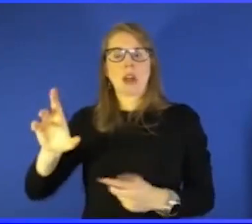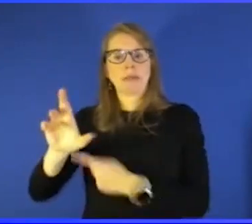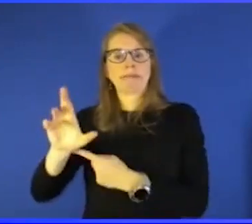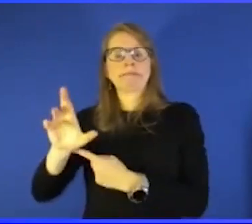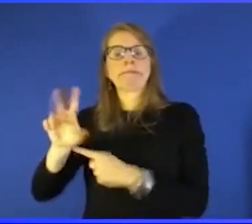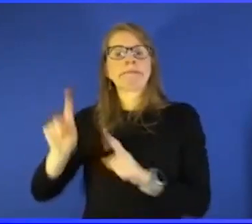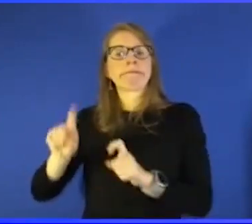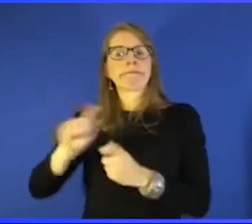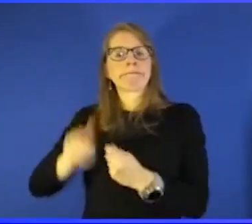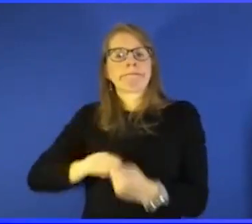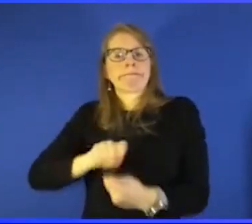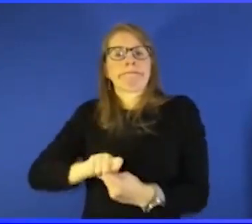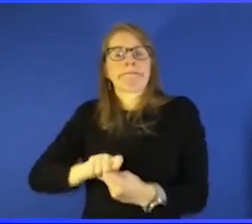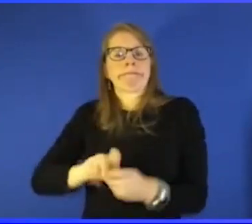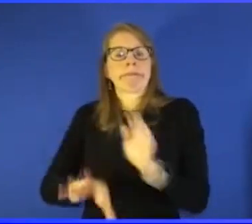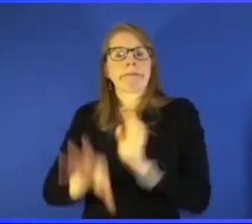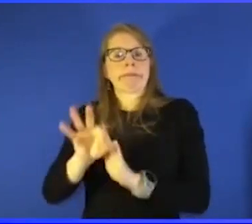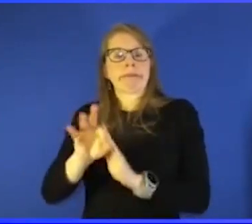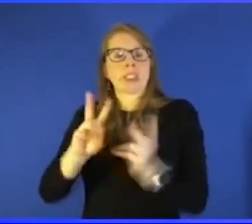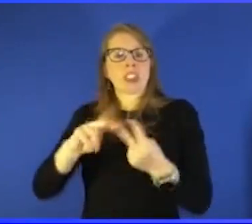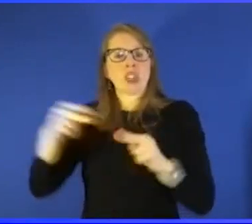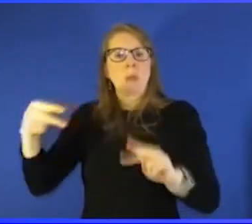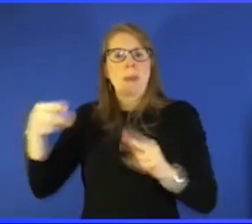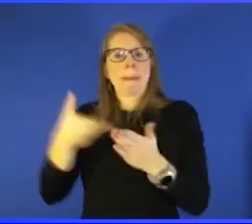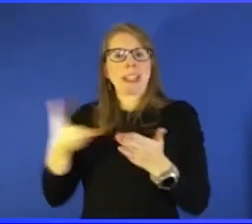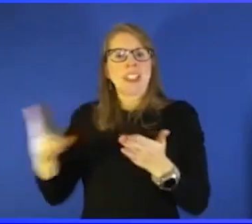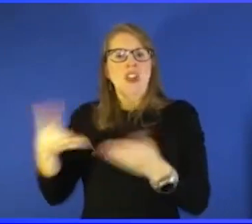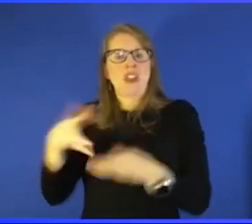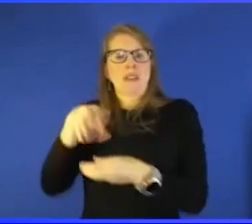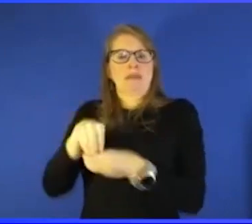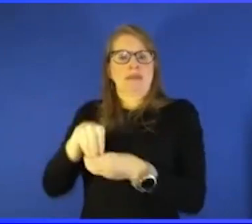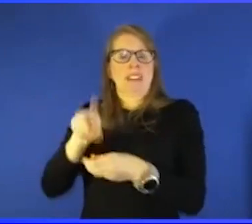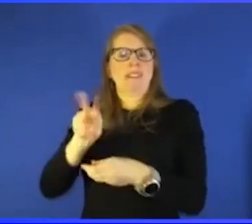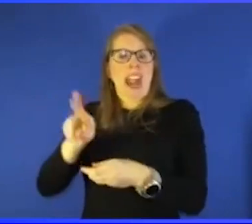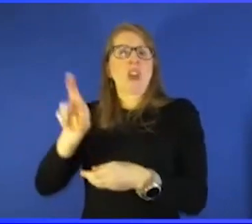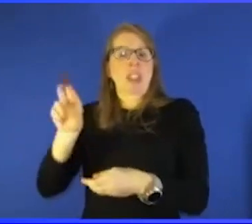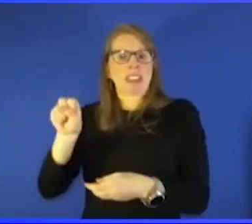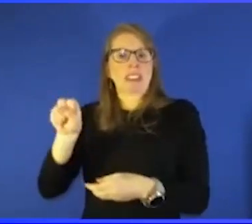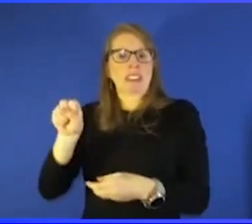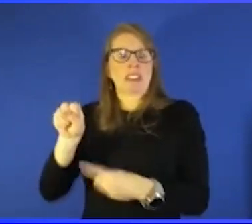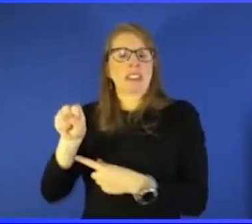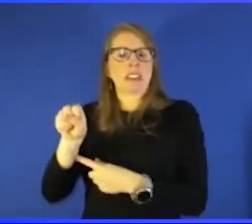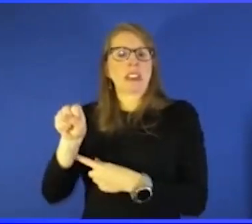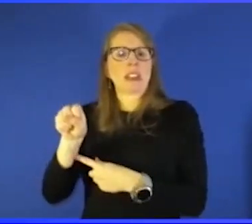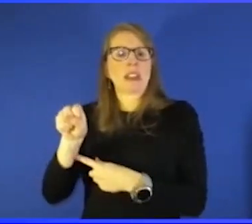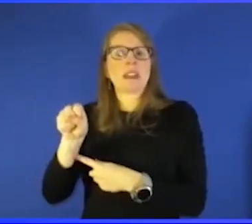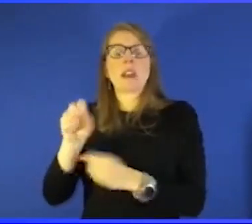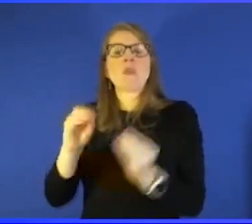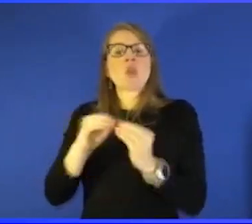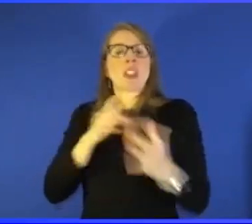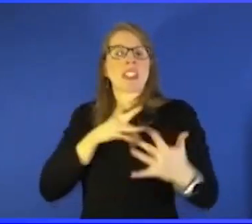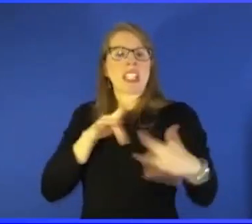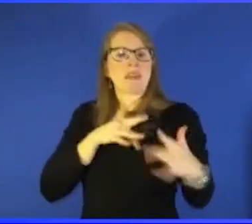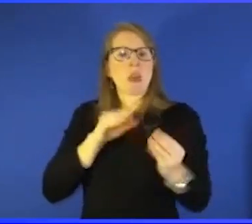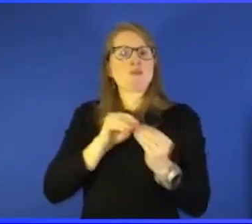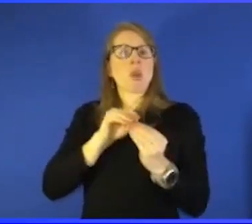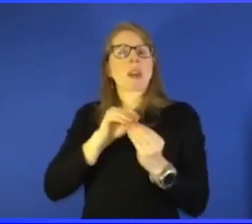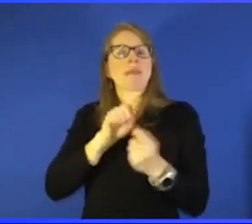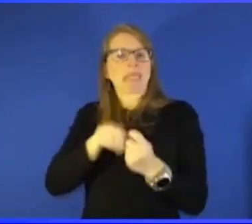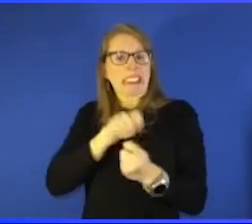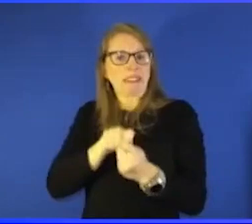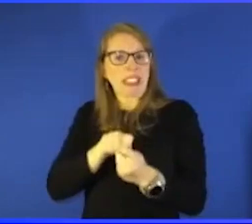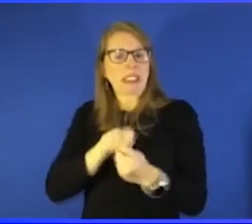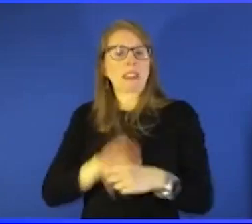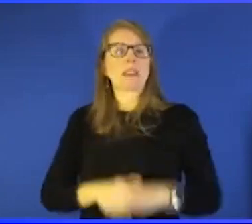up the genomic material of the virus. So that is more sensitive, more specific. We don't